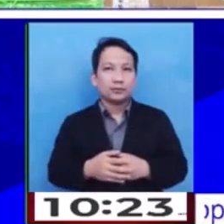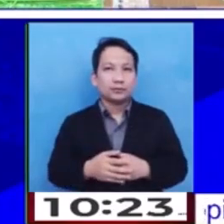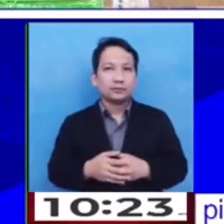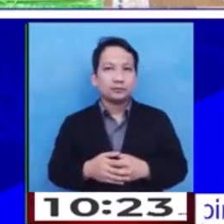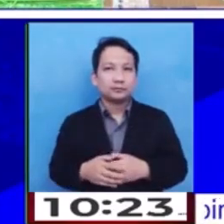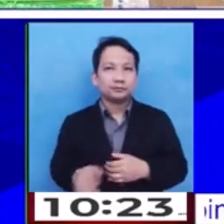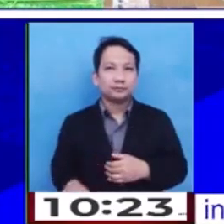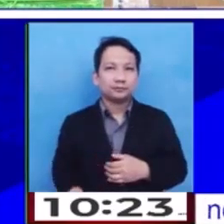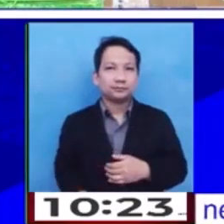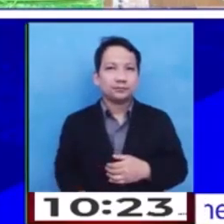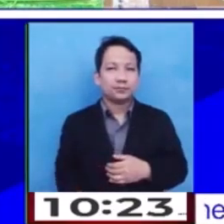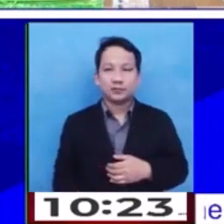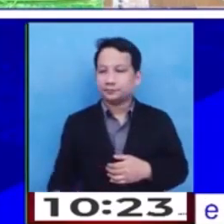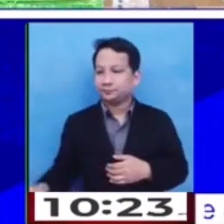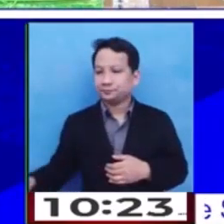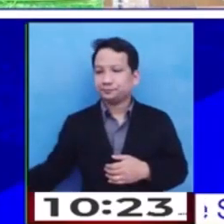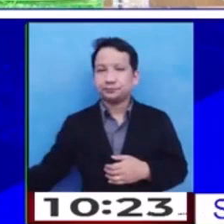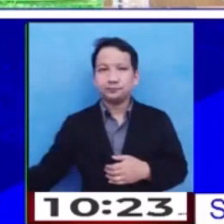Yeah,